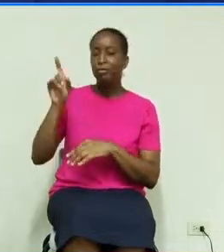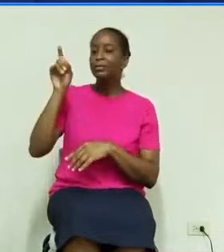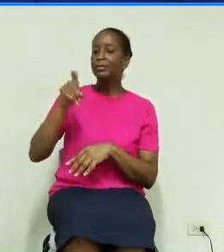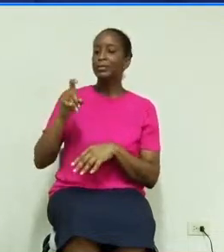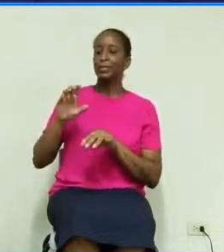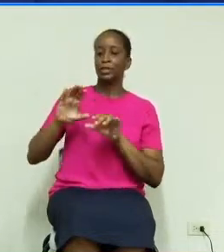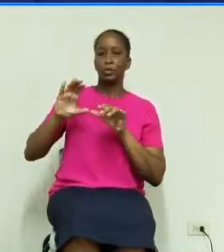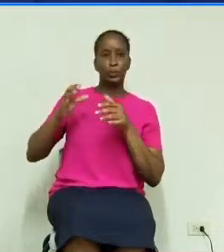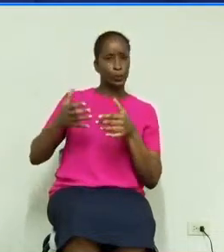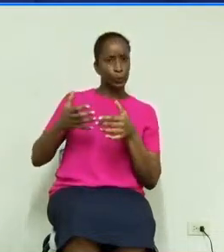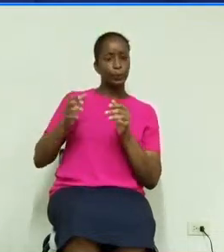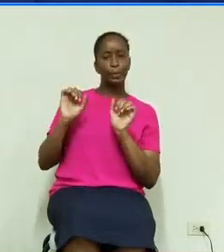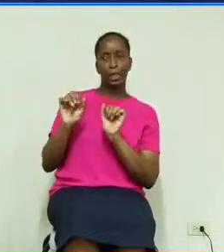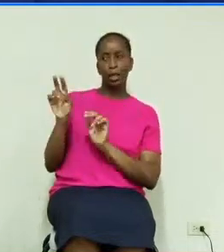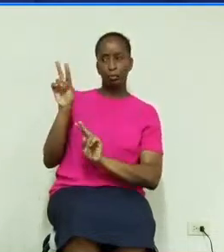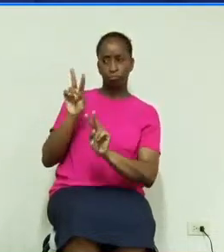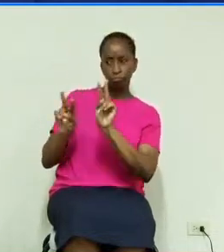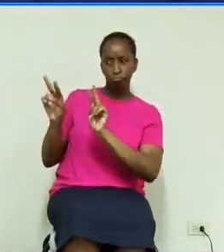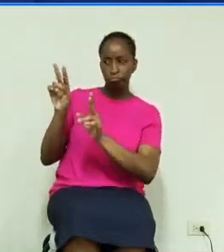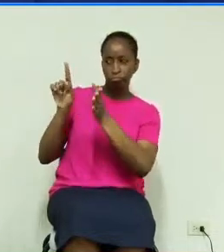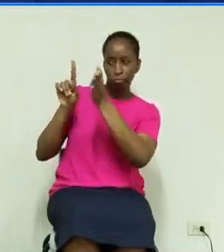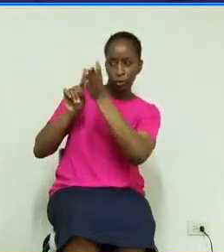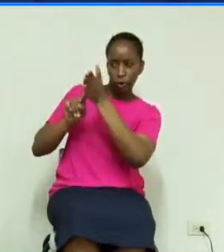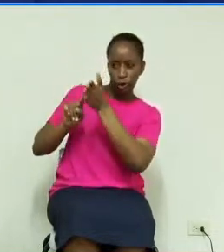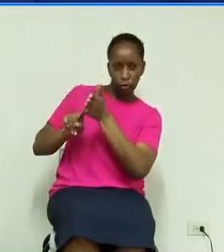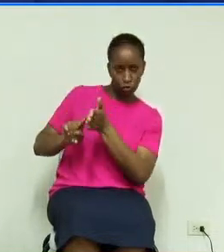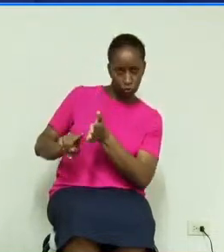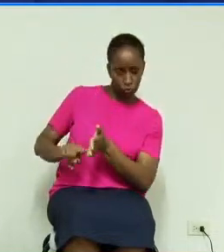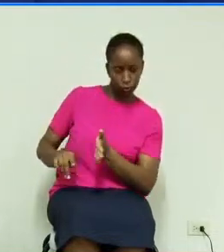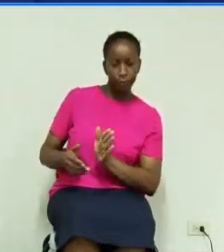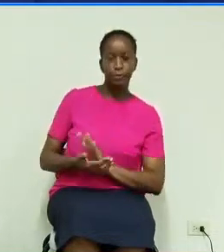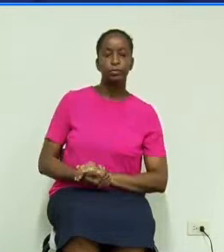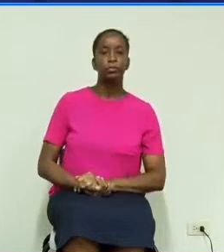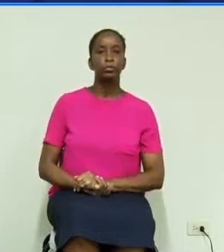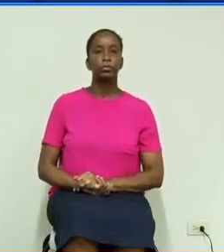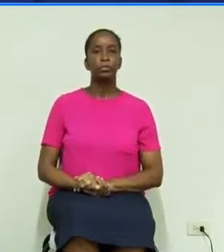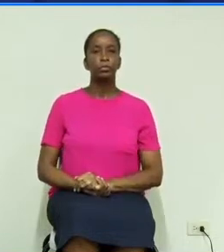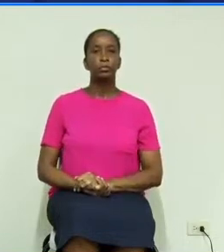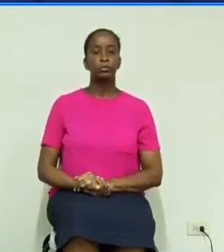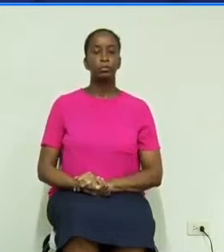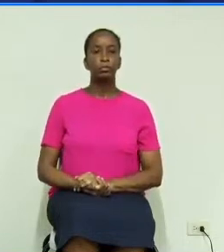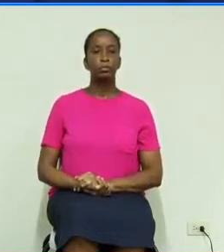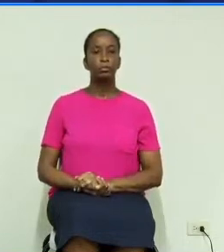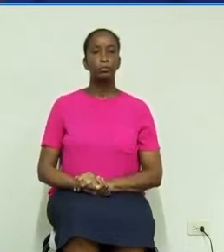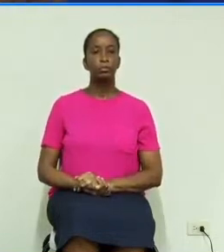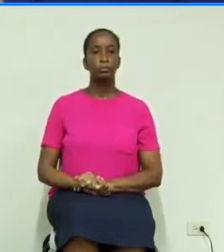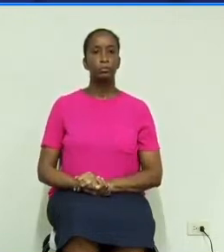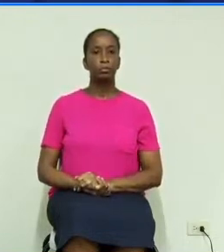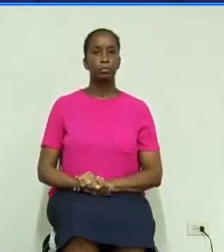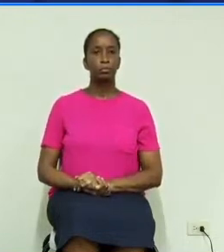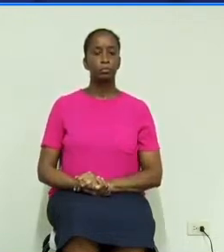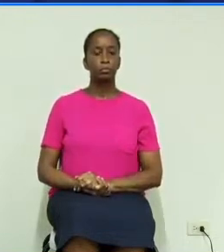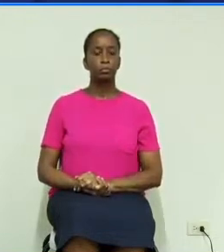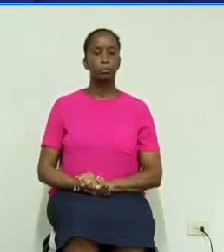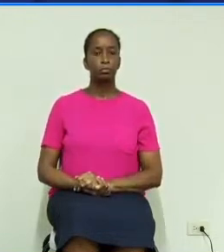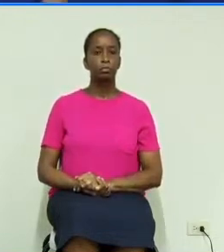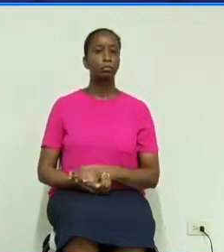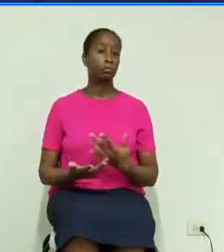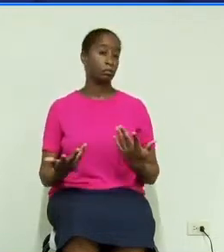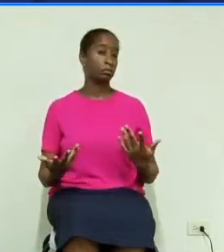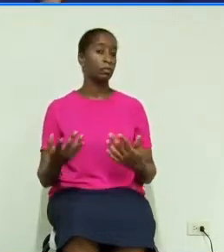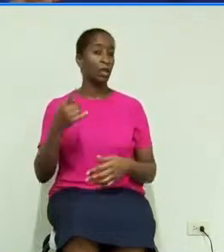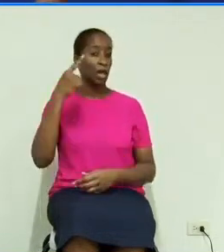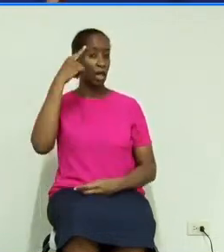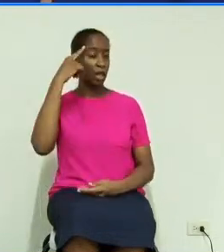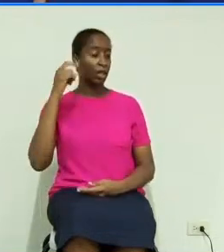the direction that we might want to consider is to have a combination of elected members and